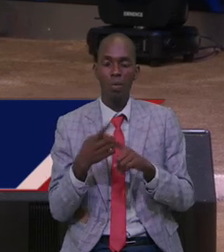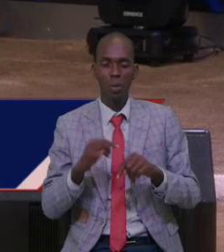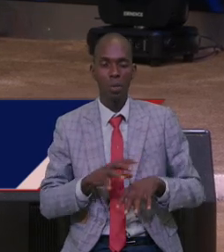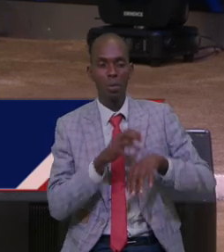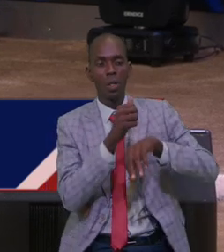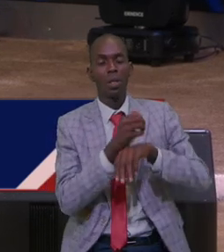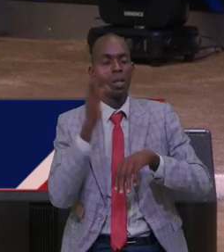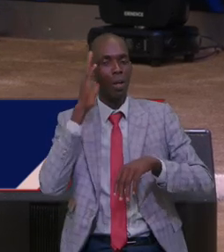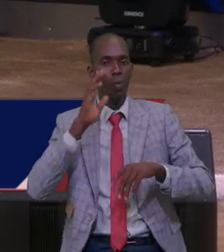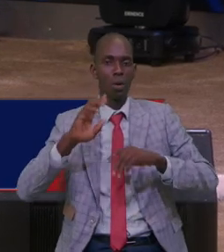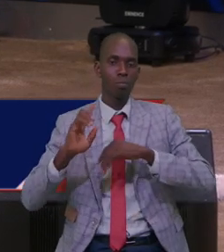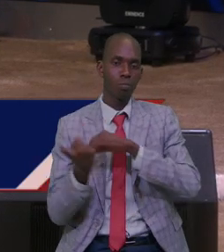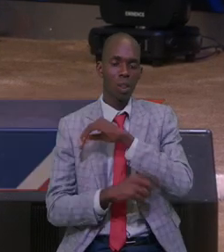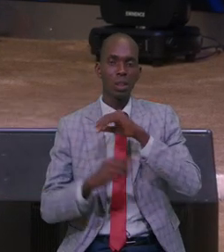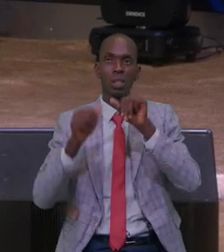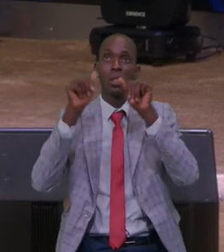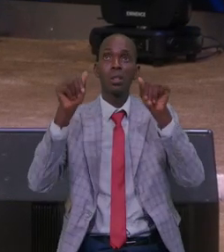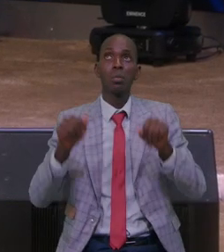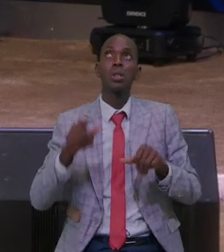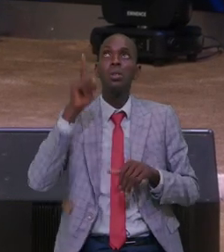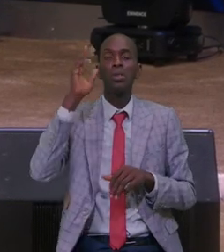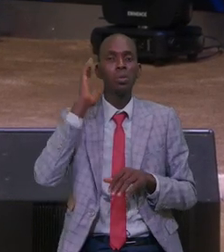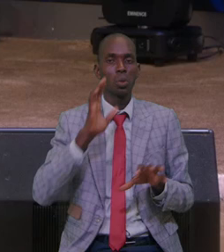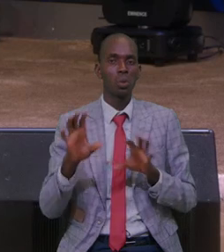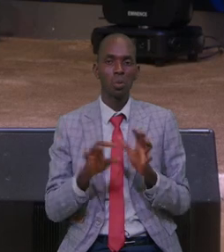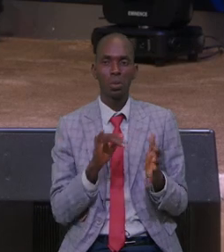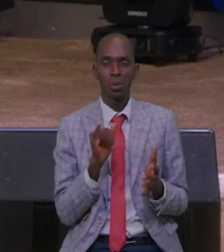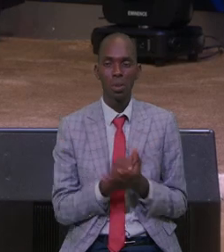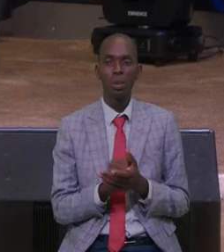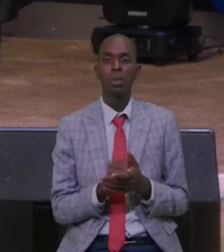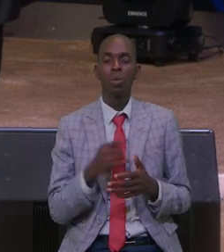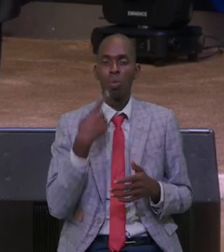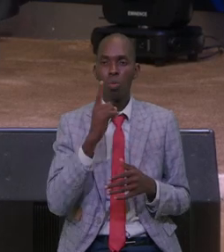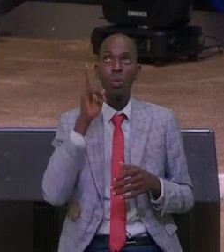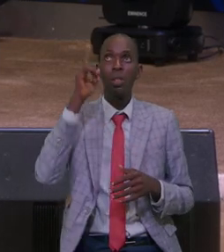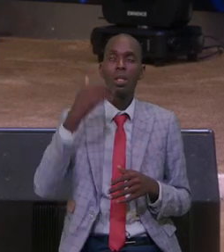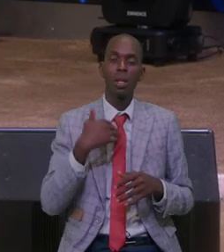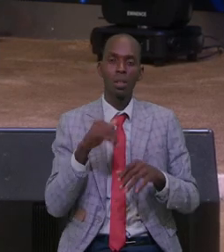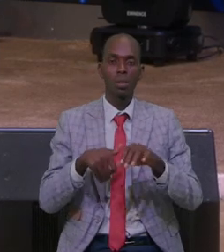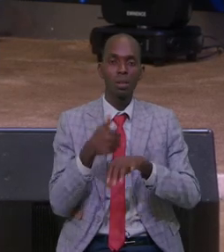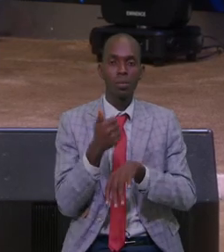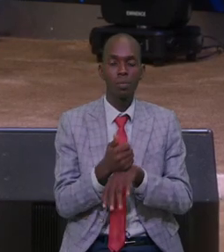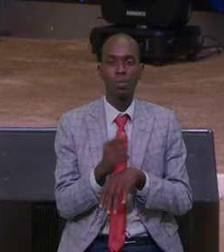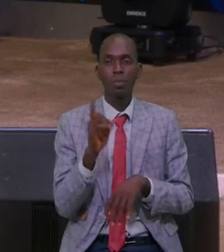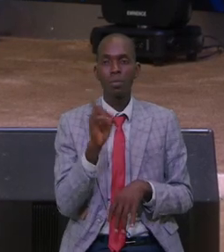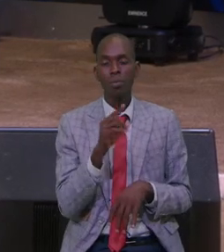against the image. He will do that whom he has ordained, whereof he has given